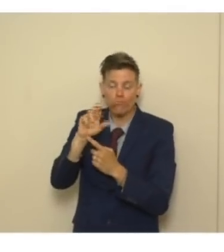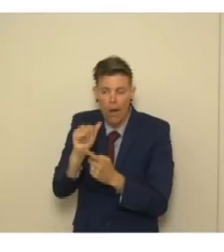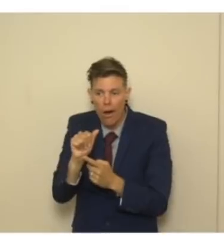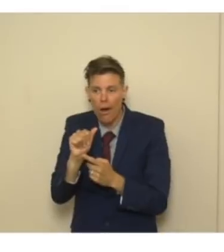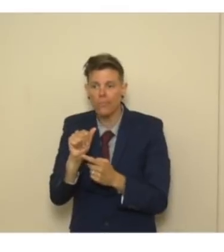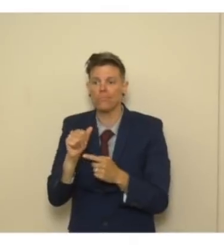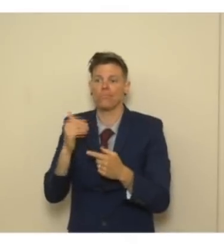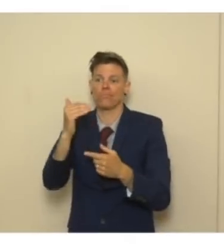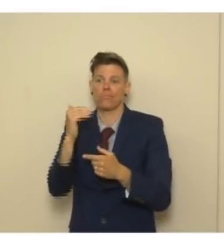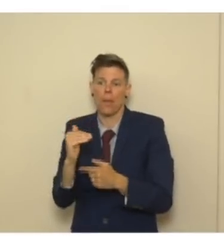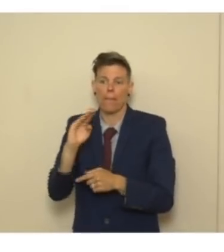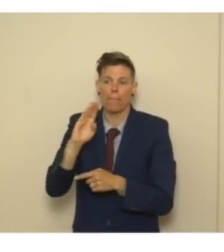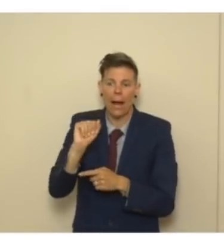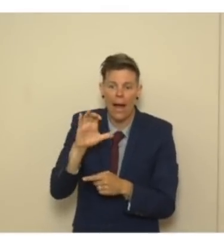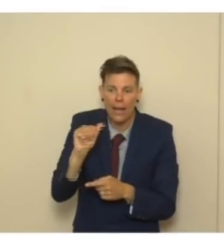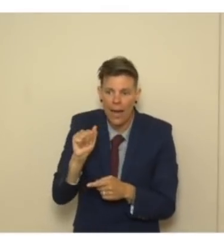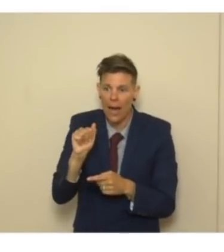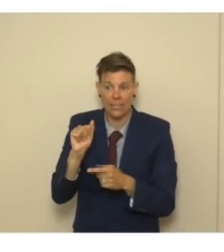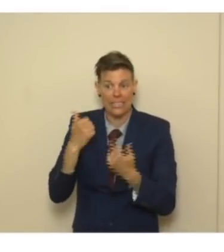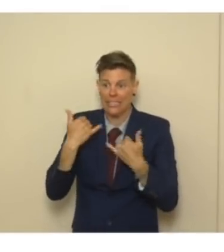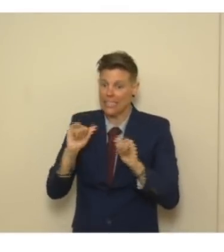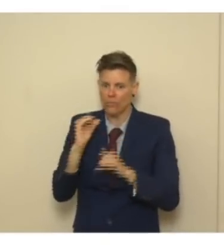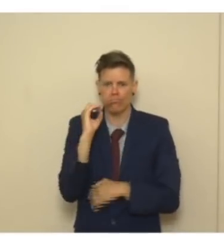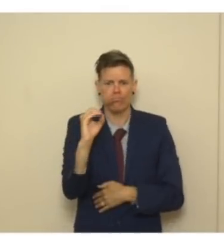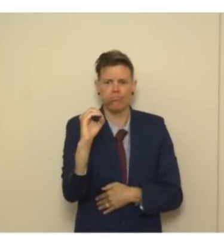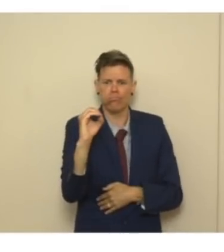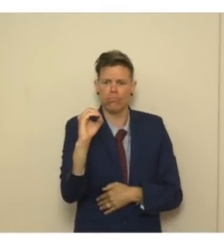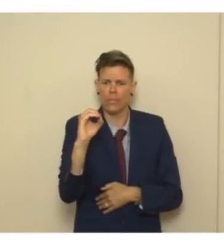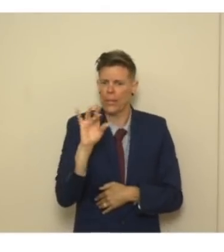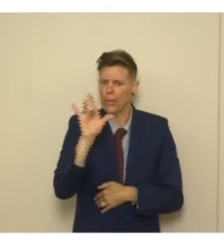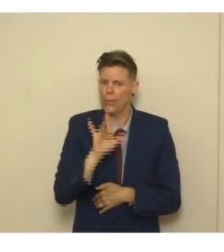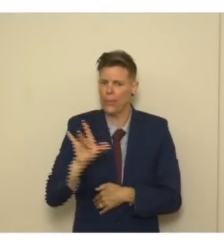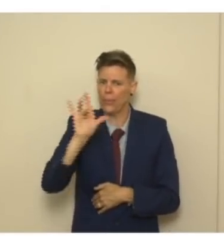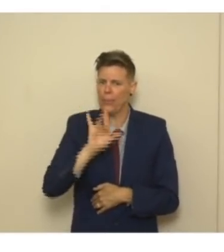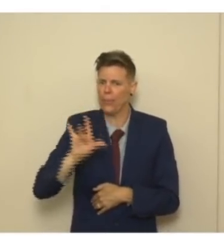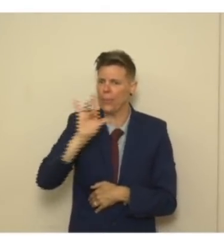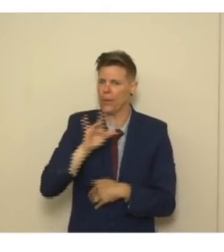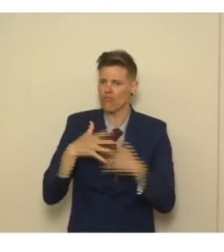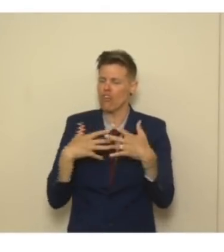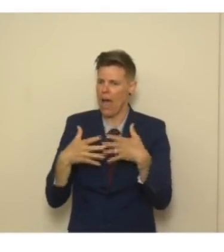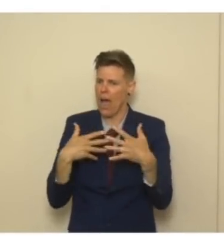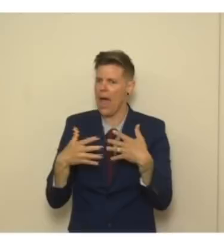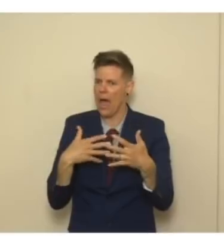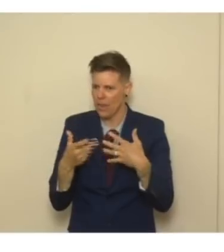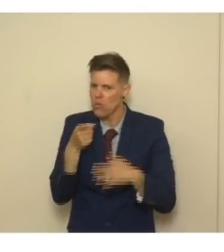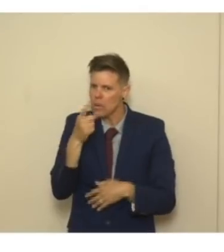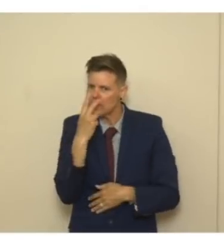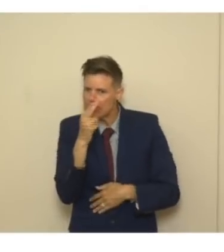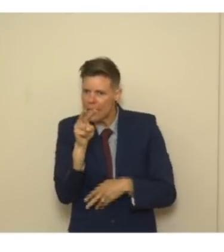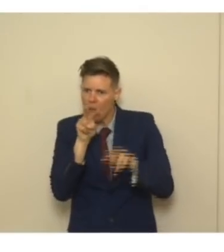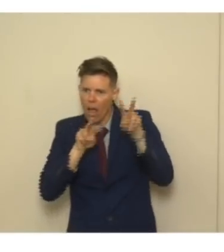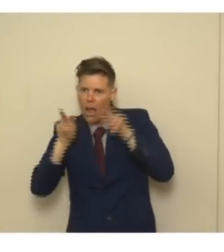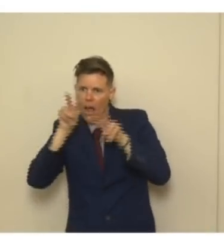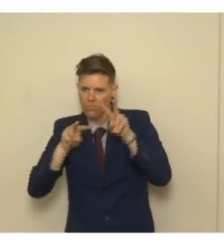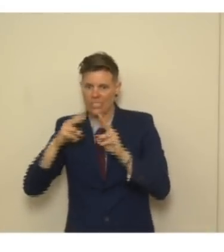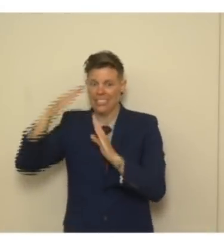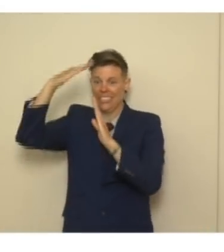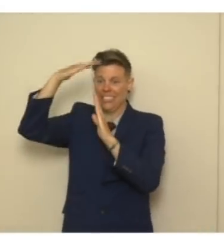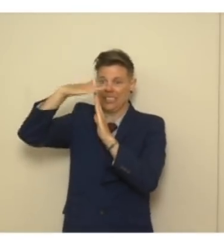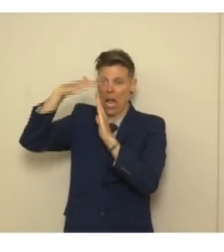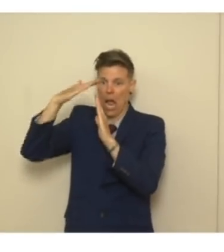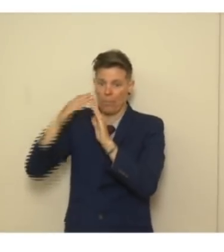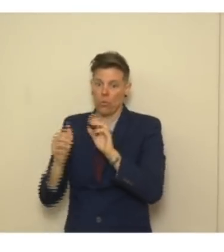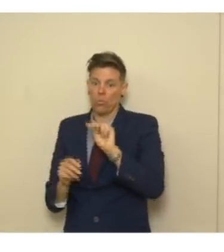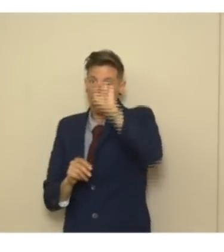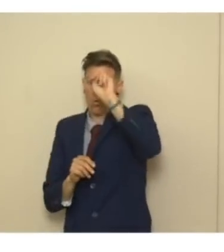case distribution, you can see here, most prominently in the northwest, southeast, and then Doña